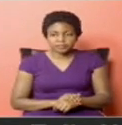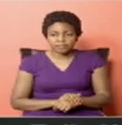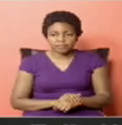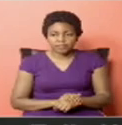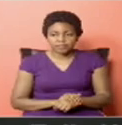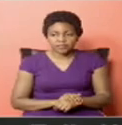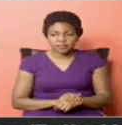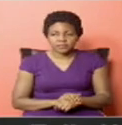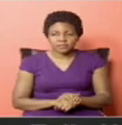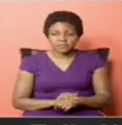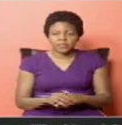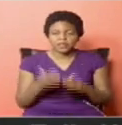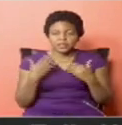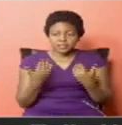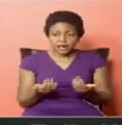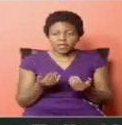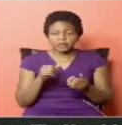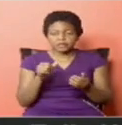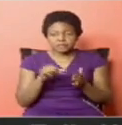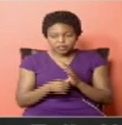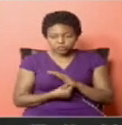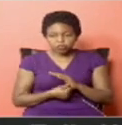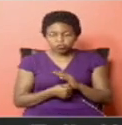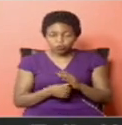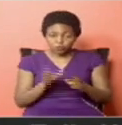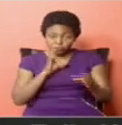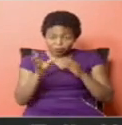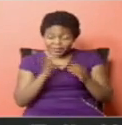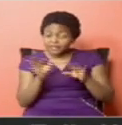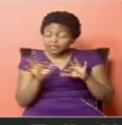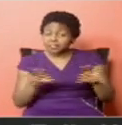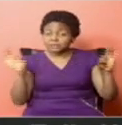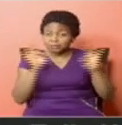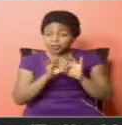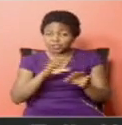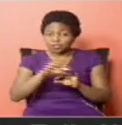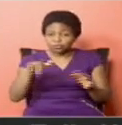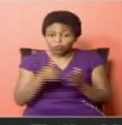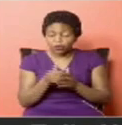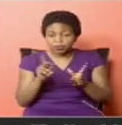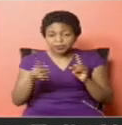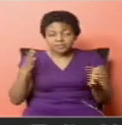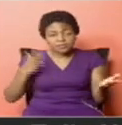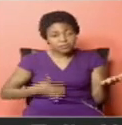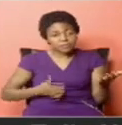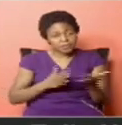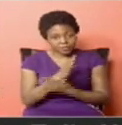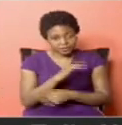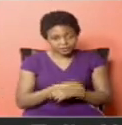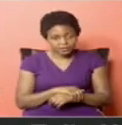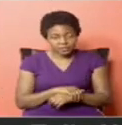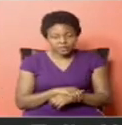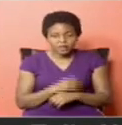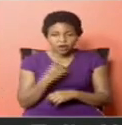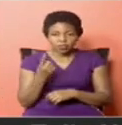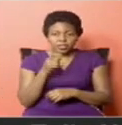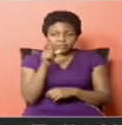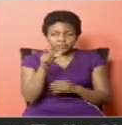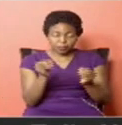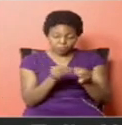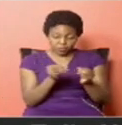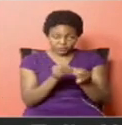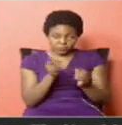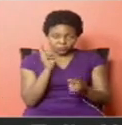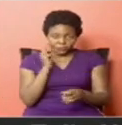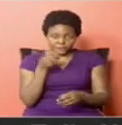The deep yearning to communicate is very human to all of us. It's a human right. One of the boys who is